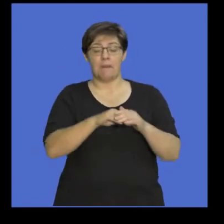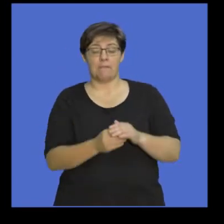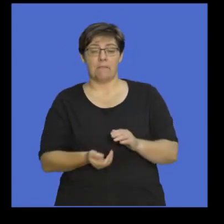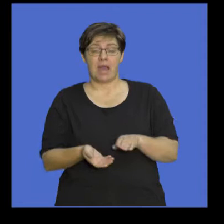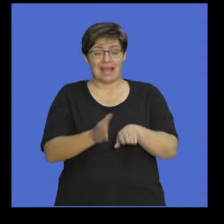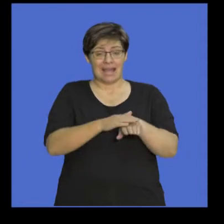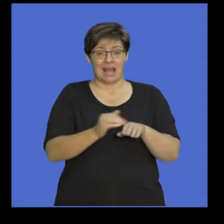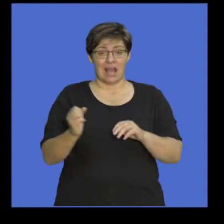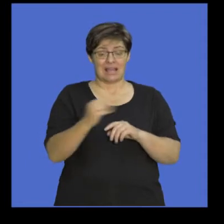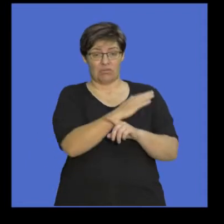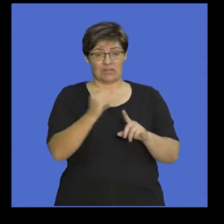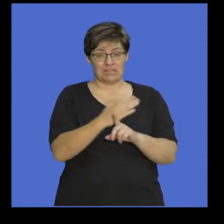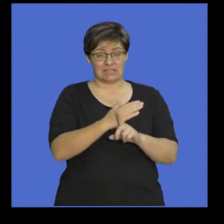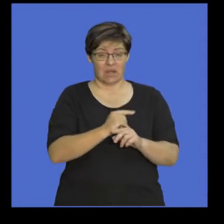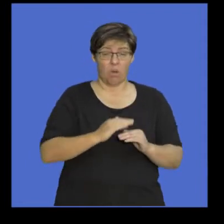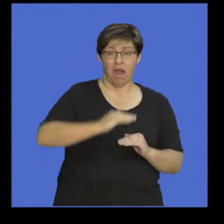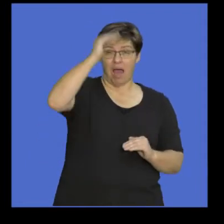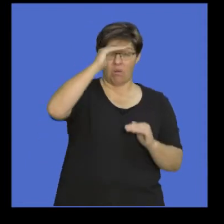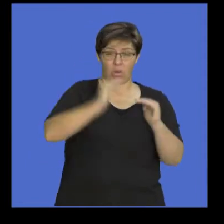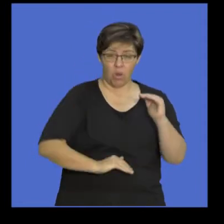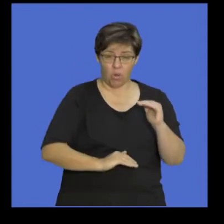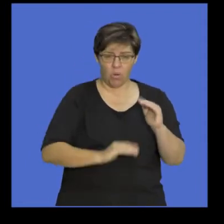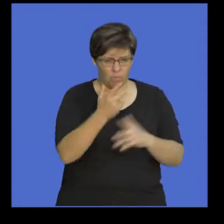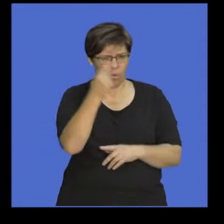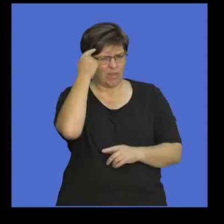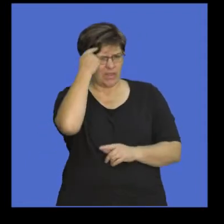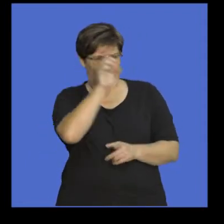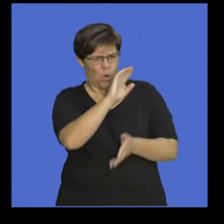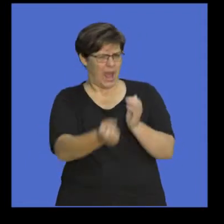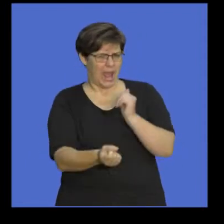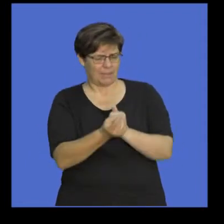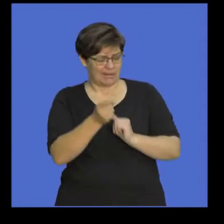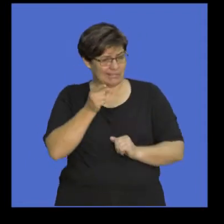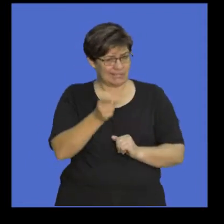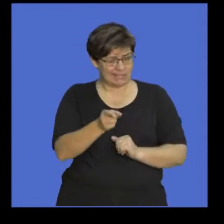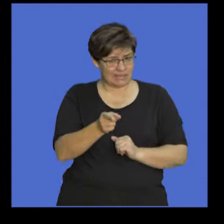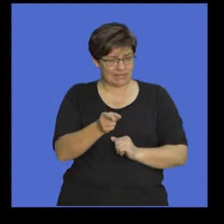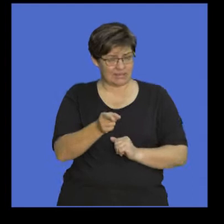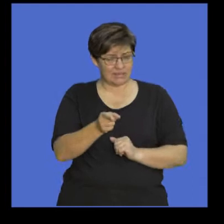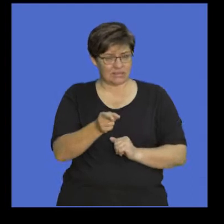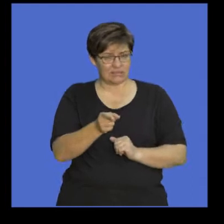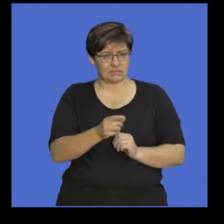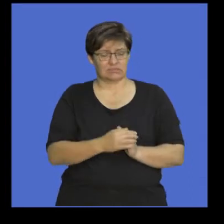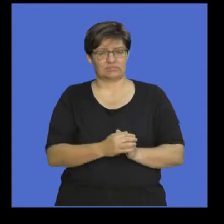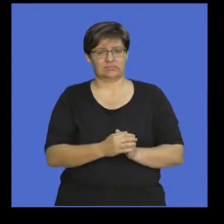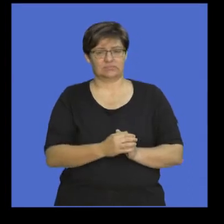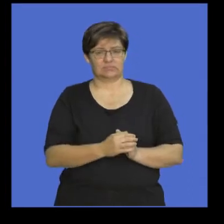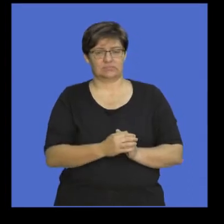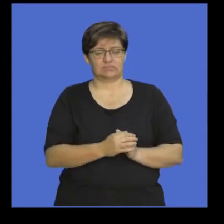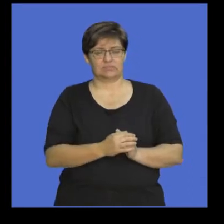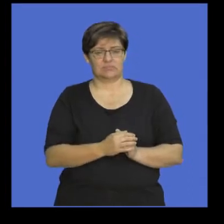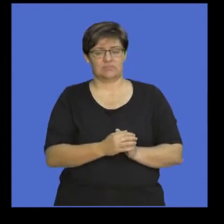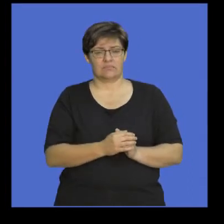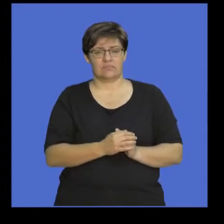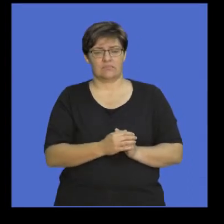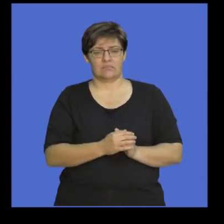of current? Okay, I'll underline that. That's the main idea. So when we talk about magnitude of a quantity, we're actually talking about its